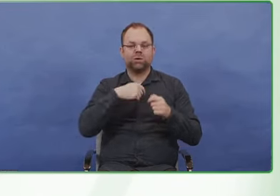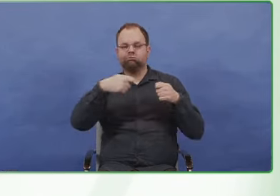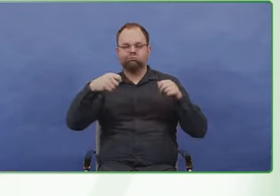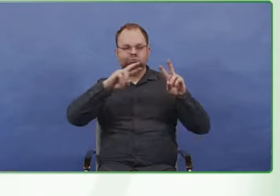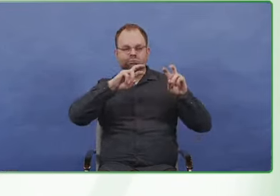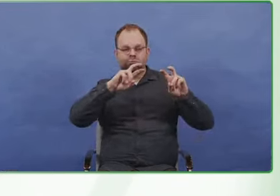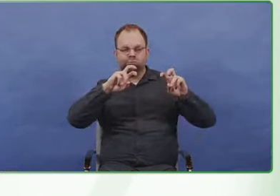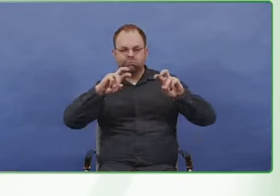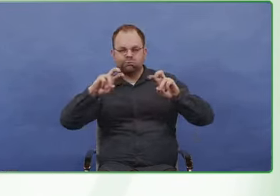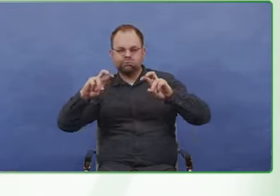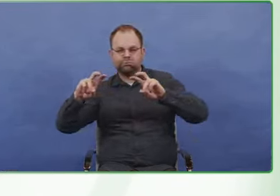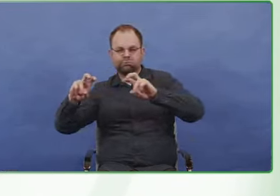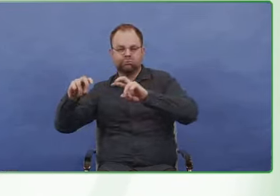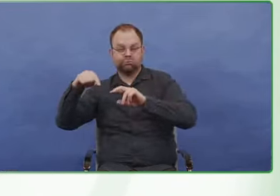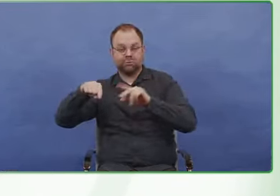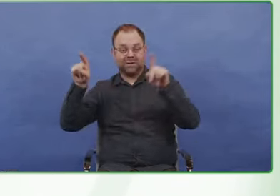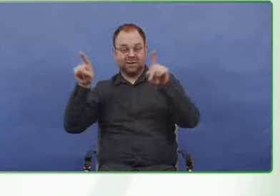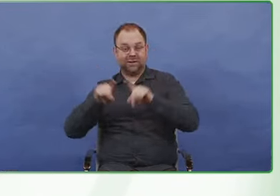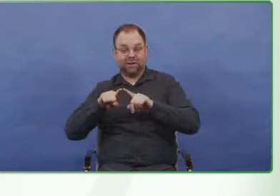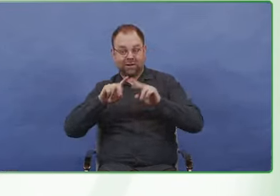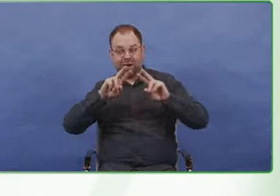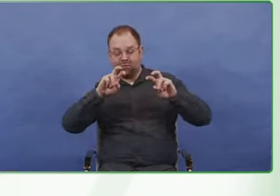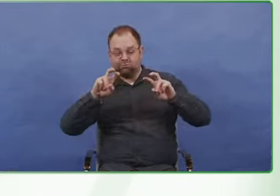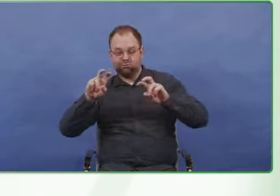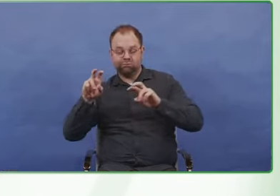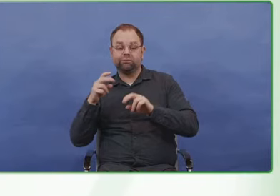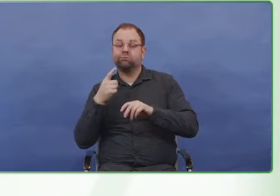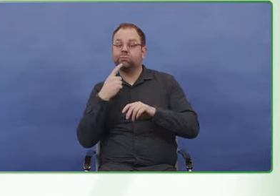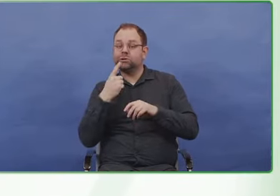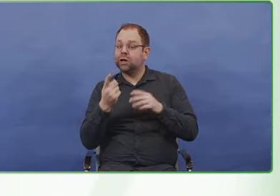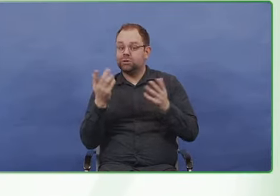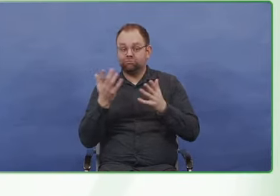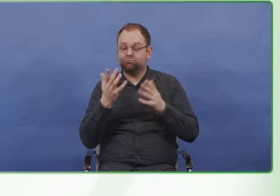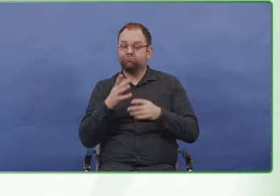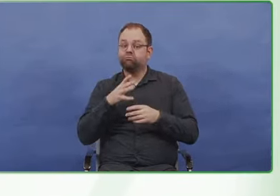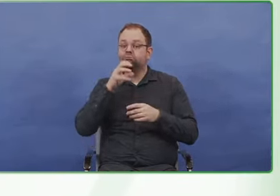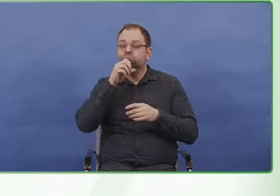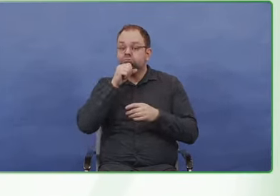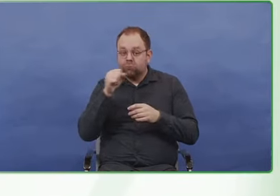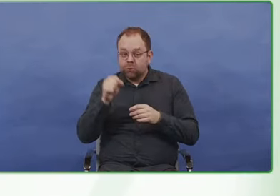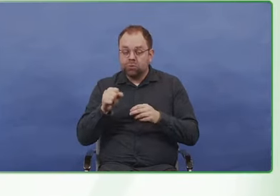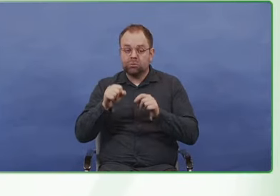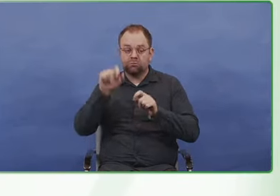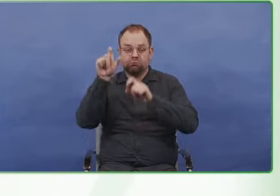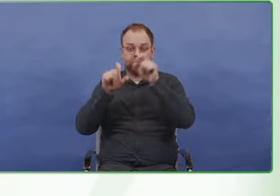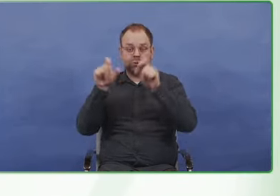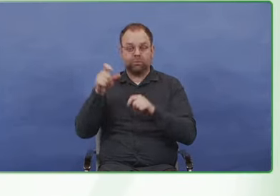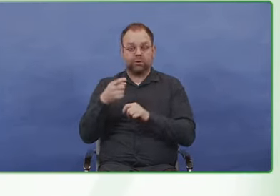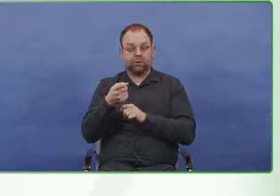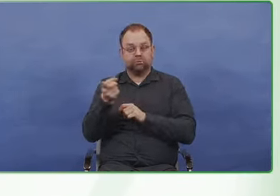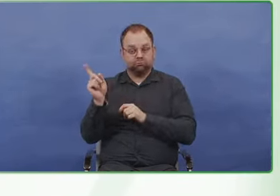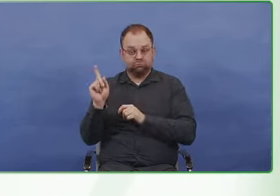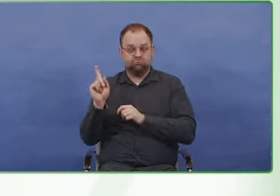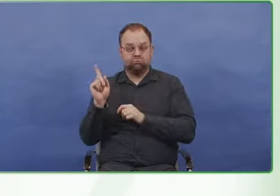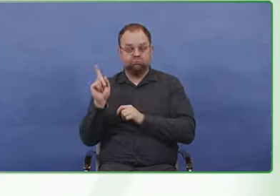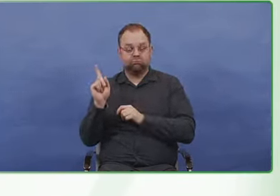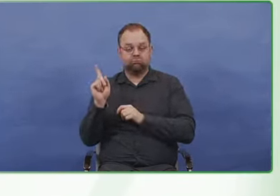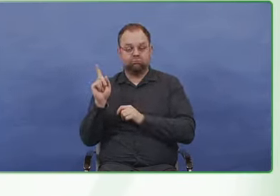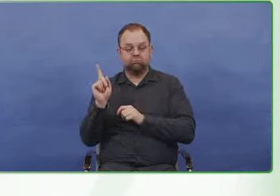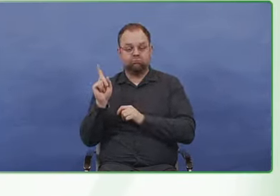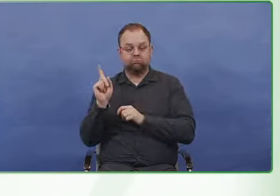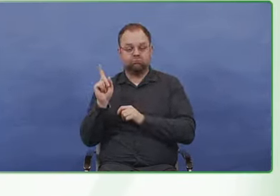need of assistive technologies, approximately about 60 million population And of course, RATA study in India